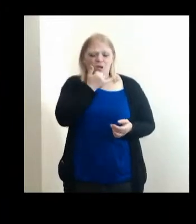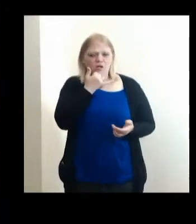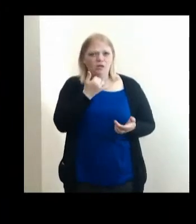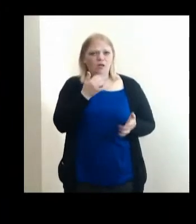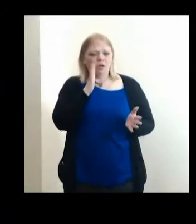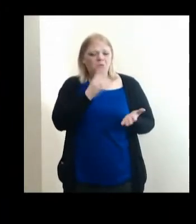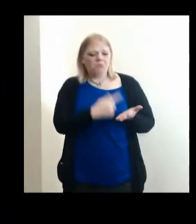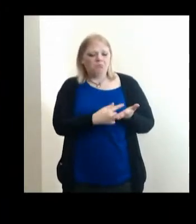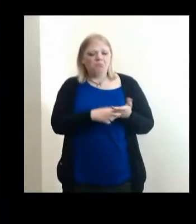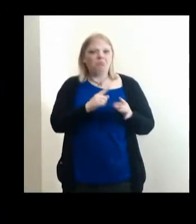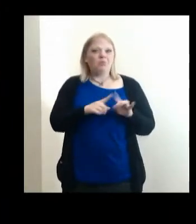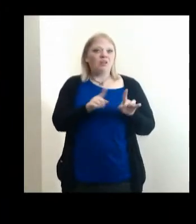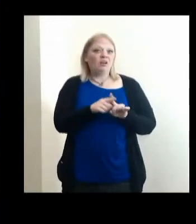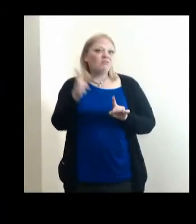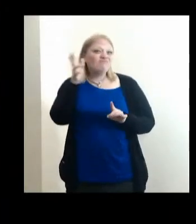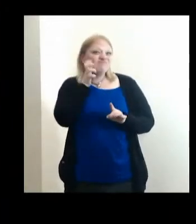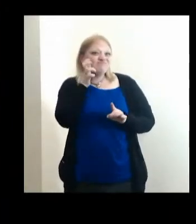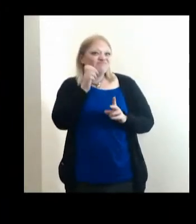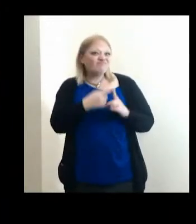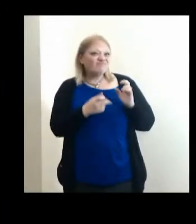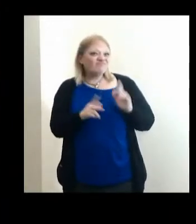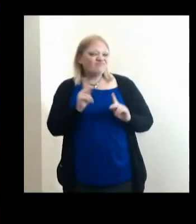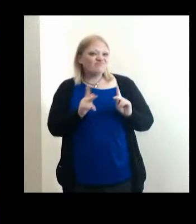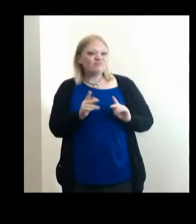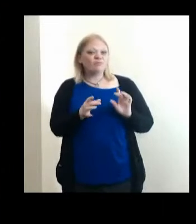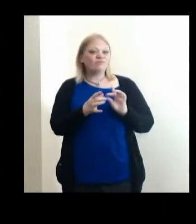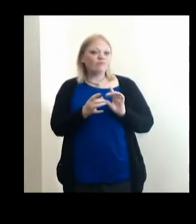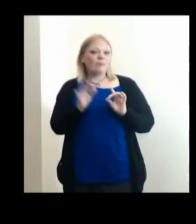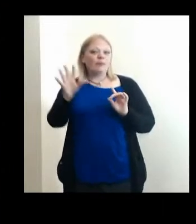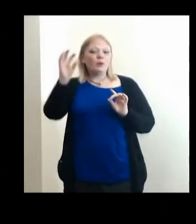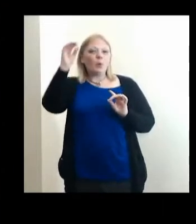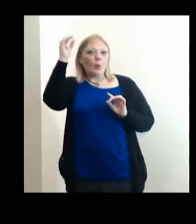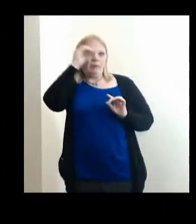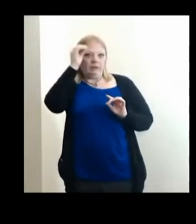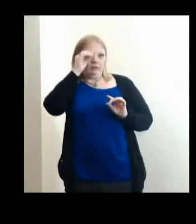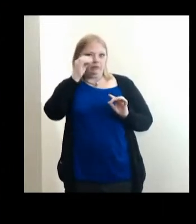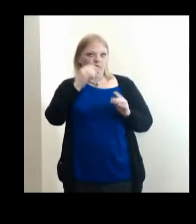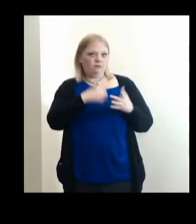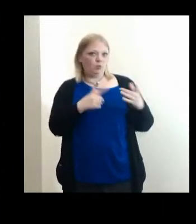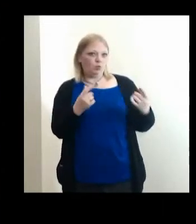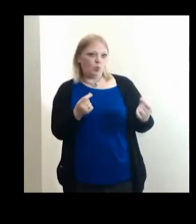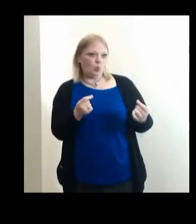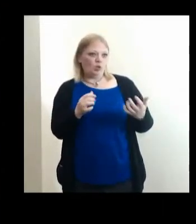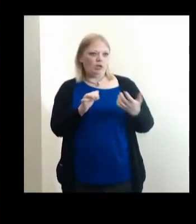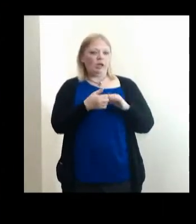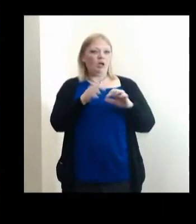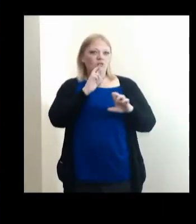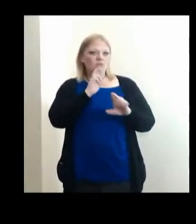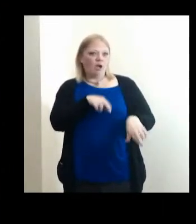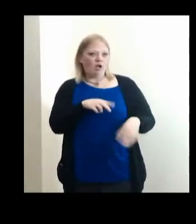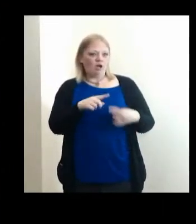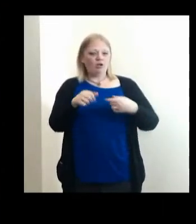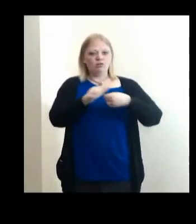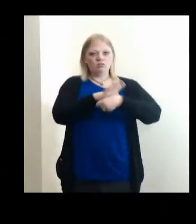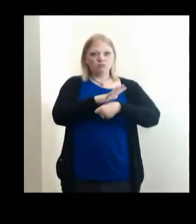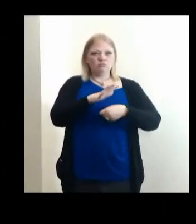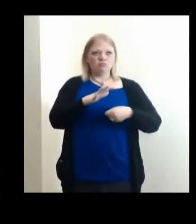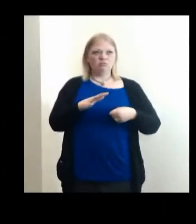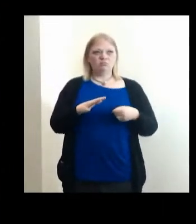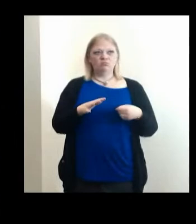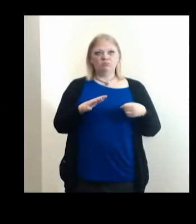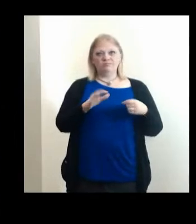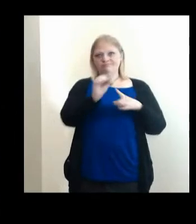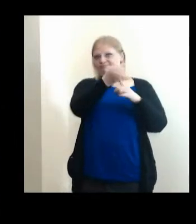that. But I've also heard from folks who were talking about their opinion on what we're doing, and and how we're responding to the COVID-19